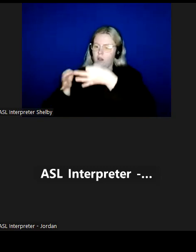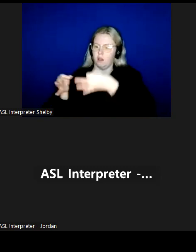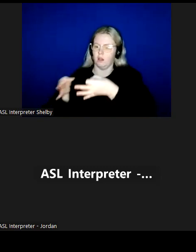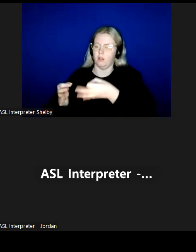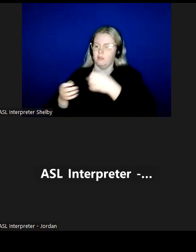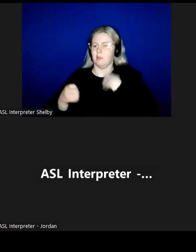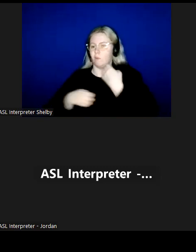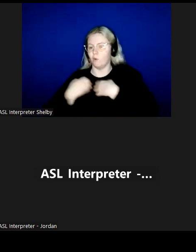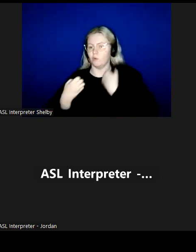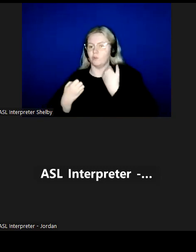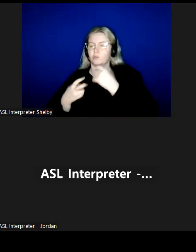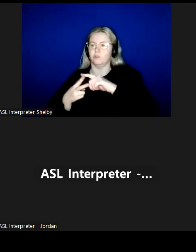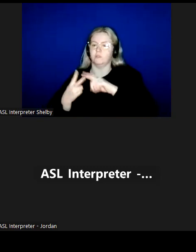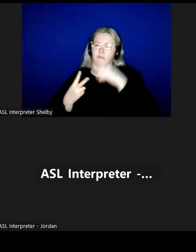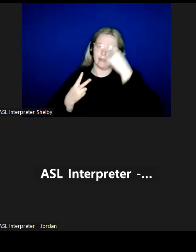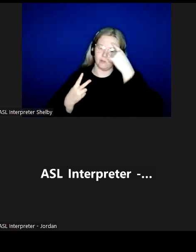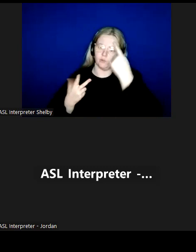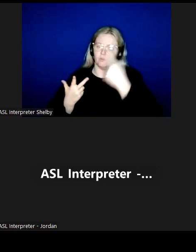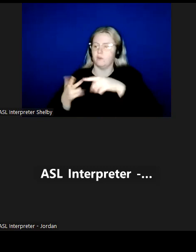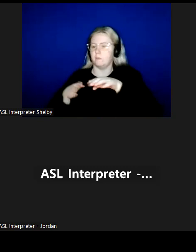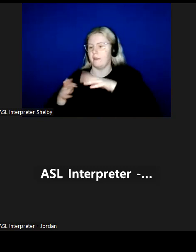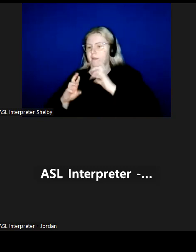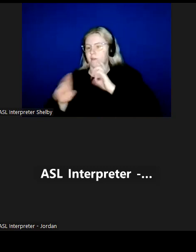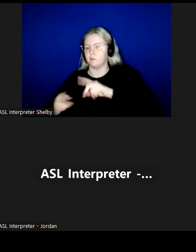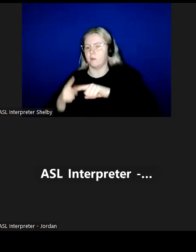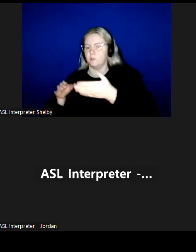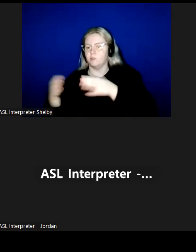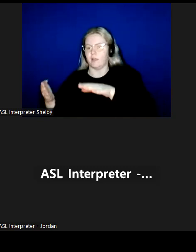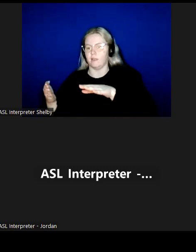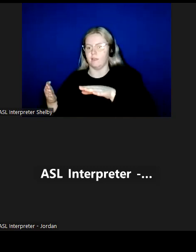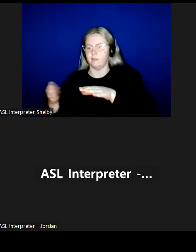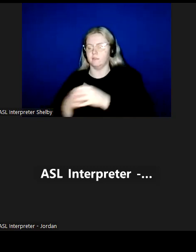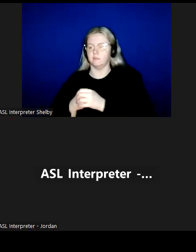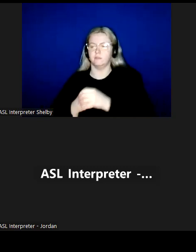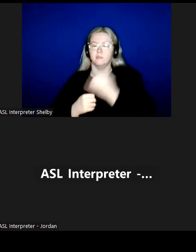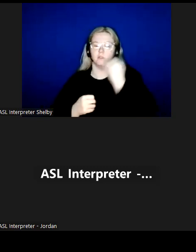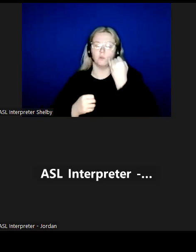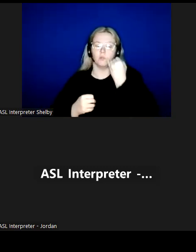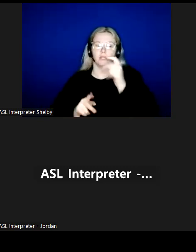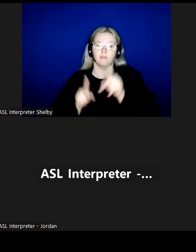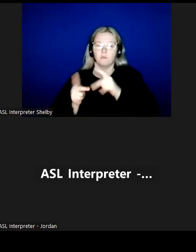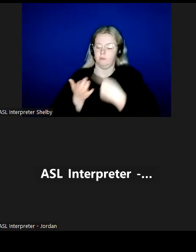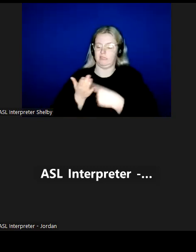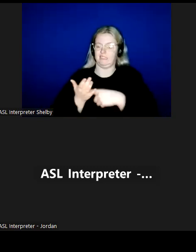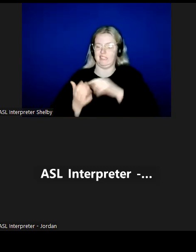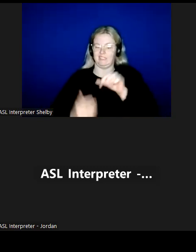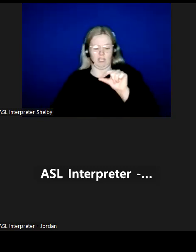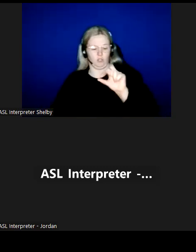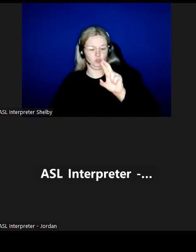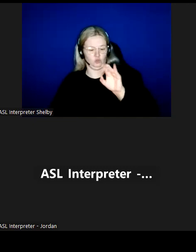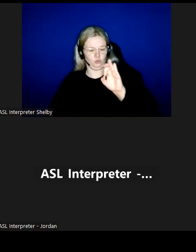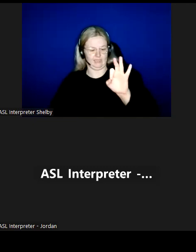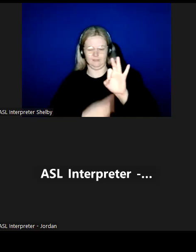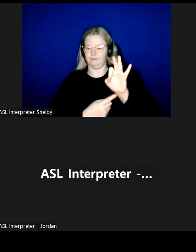cognitive, and behavioral responses to the death. So when people talk about grief, they're talking